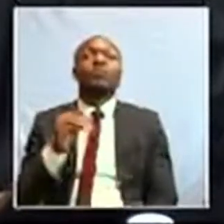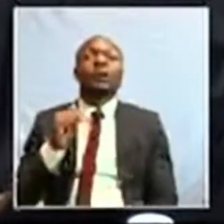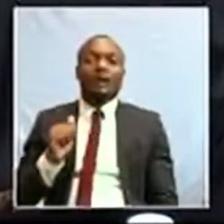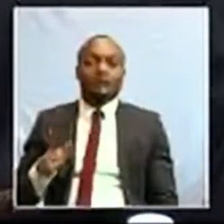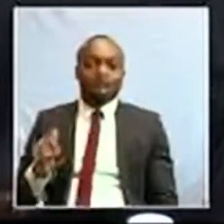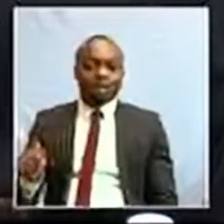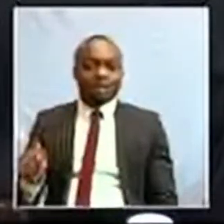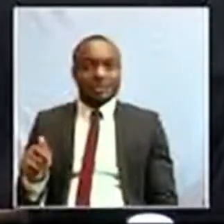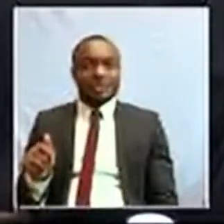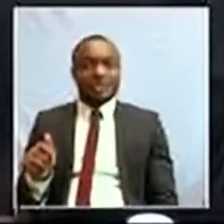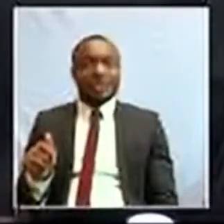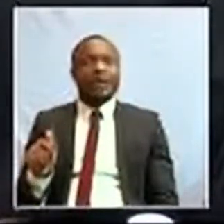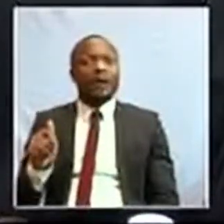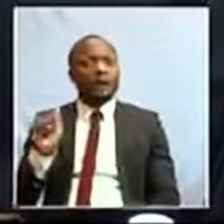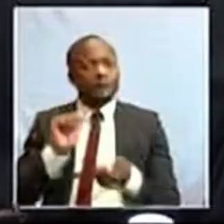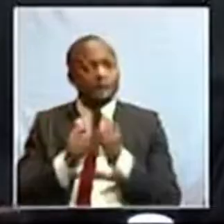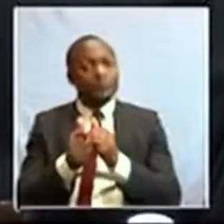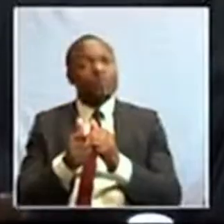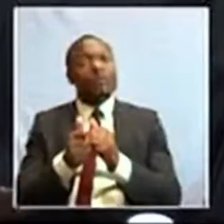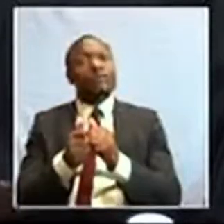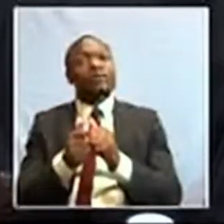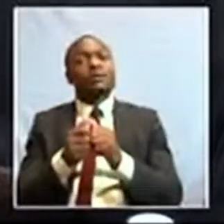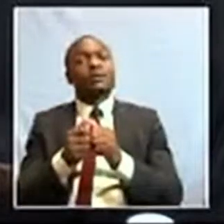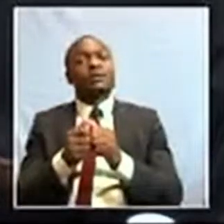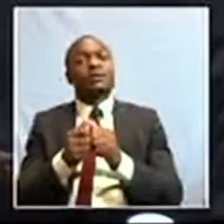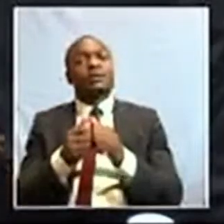Query missing motor vehicle.